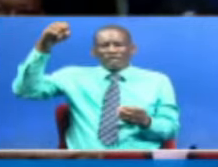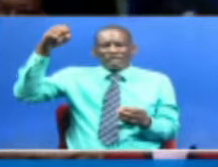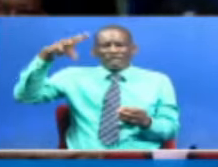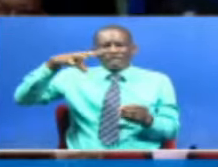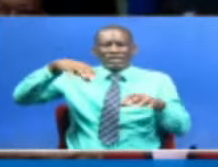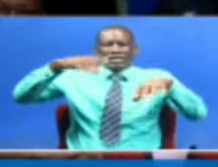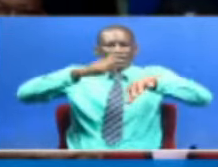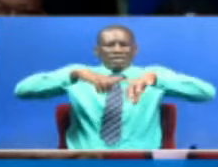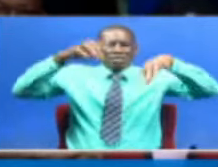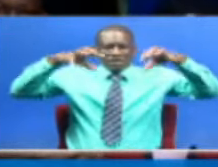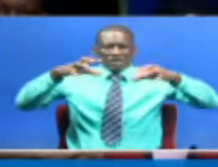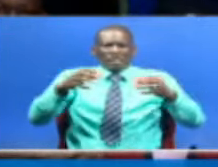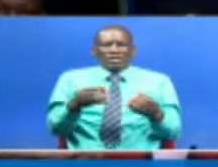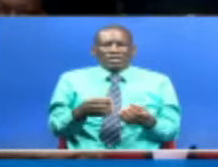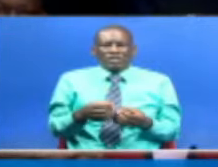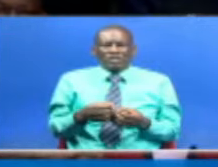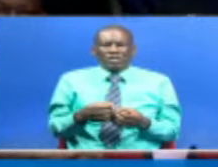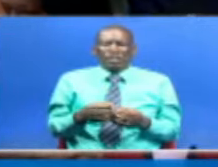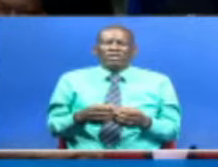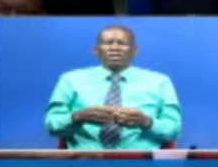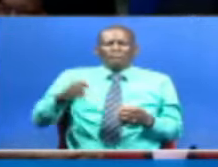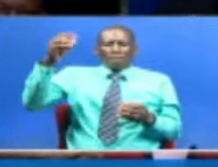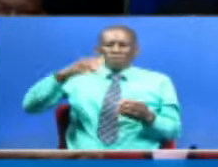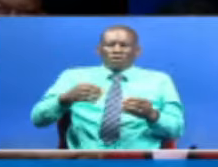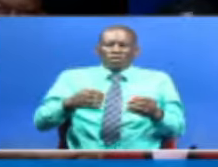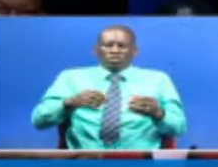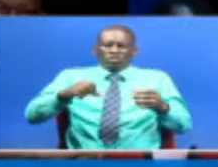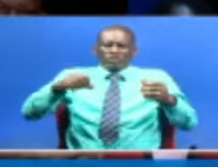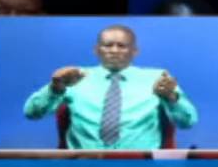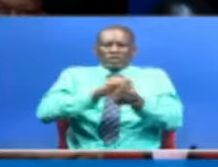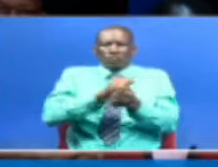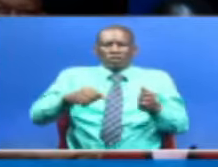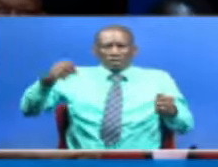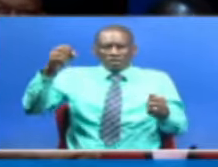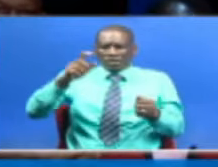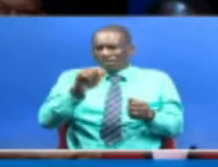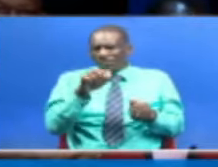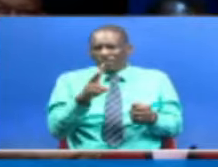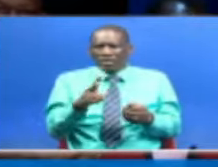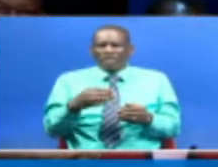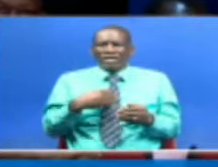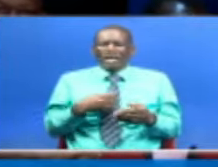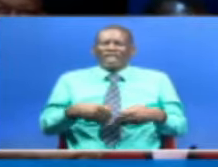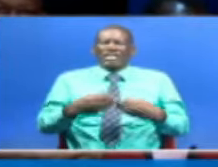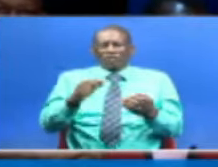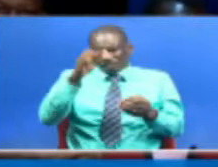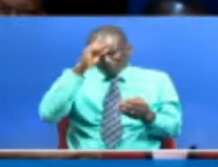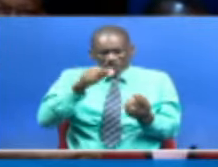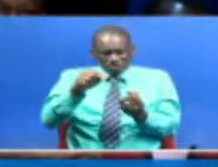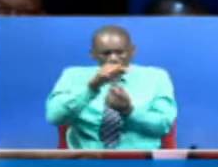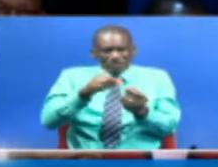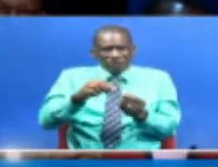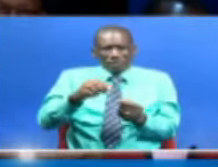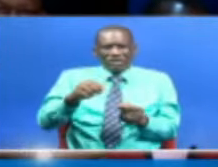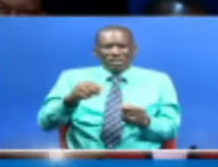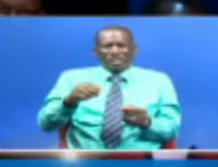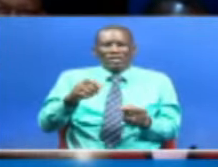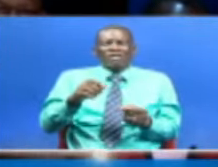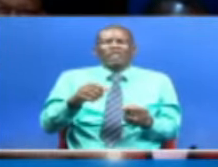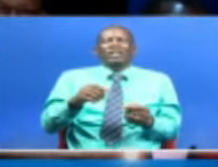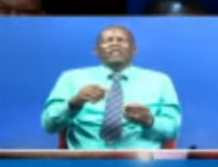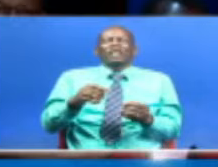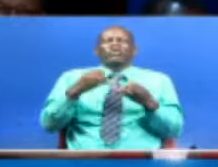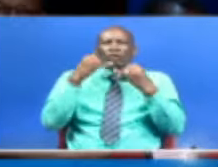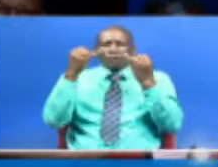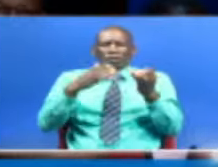raining, Ilichomeka. I just want Leon to give also the government this particular information. Leon is a very intelligent boy. He